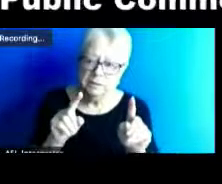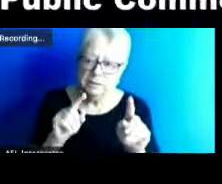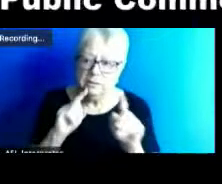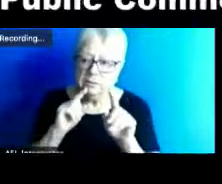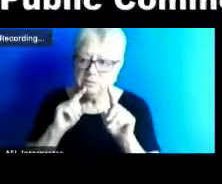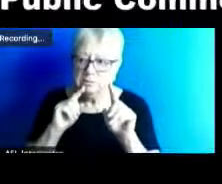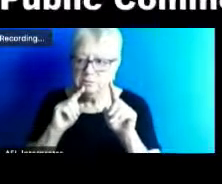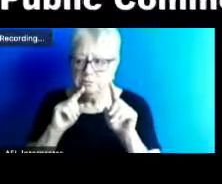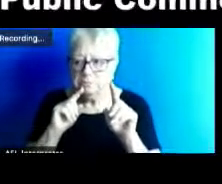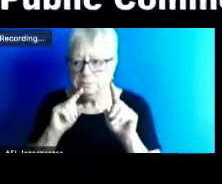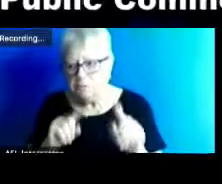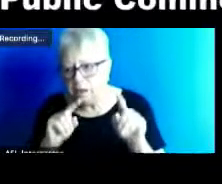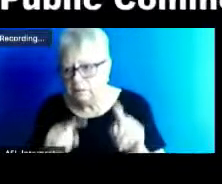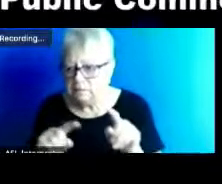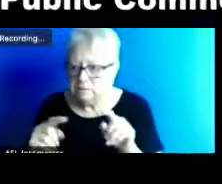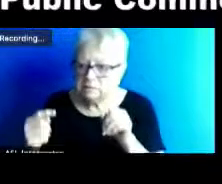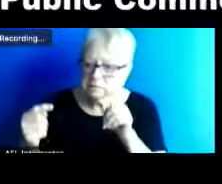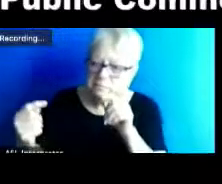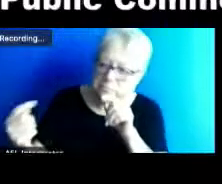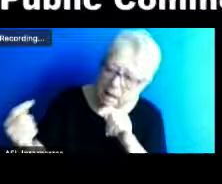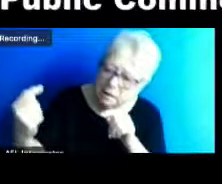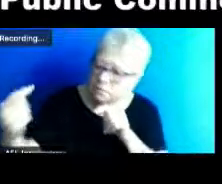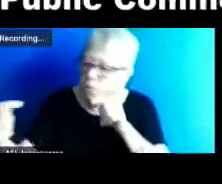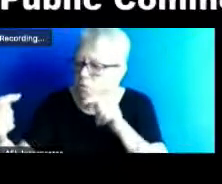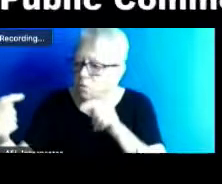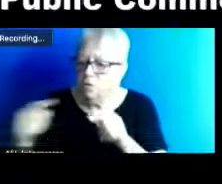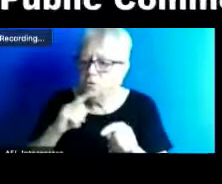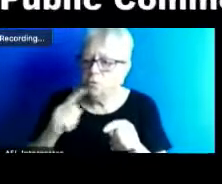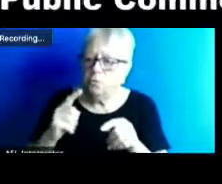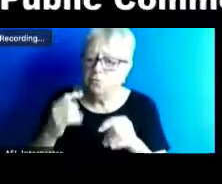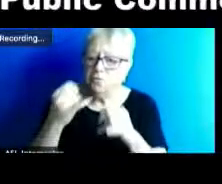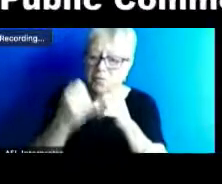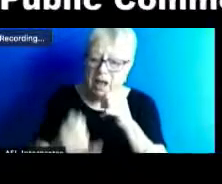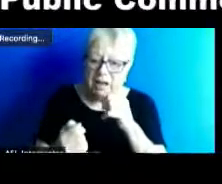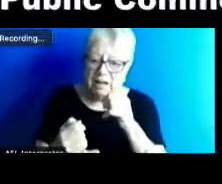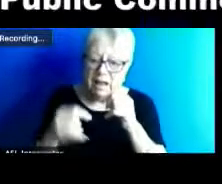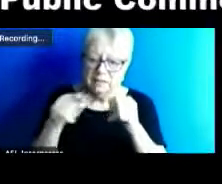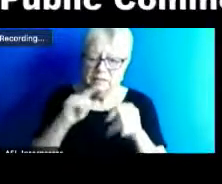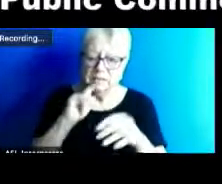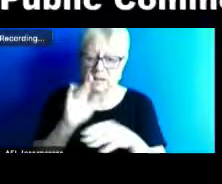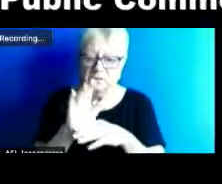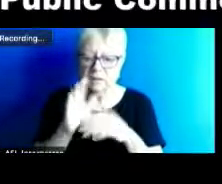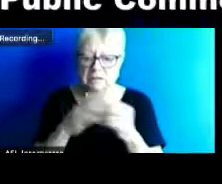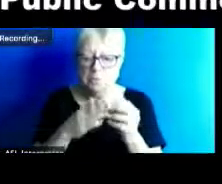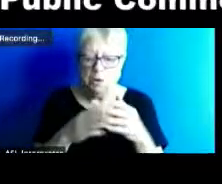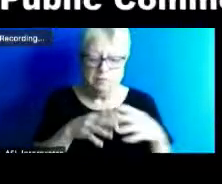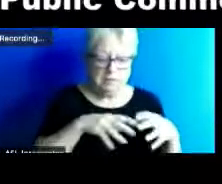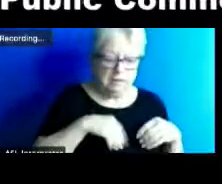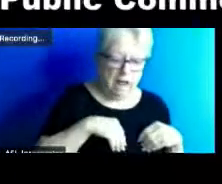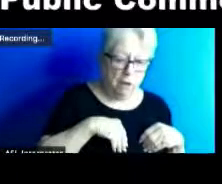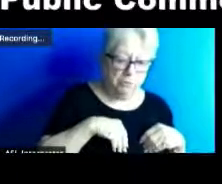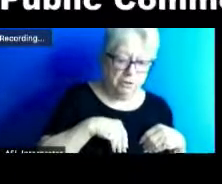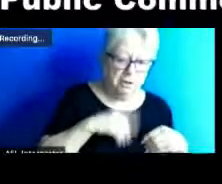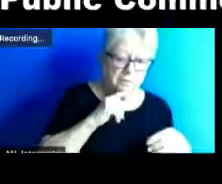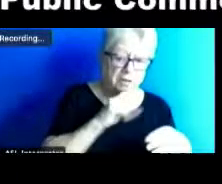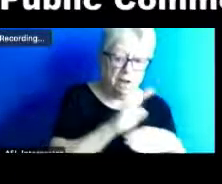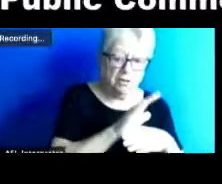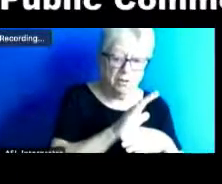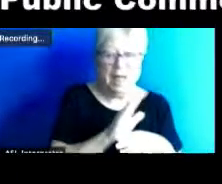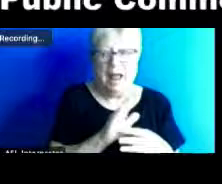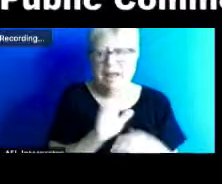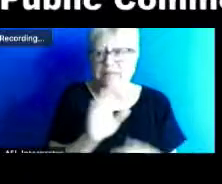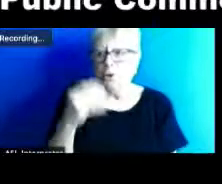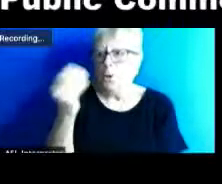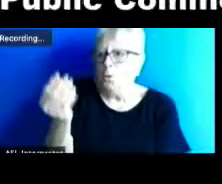to help facilitate finalization, whether that is an adoption of the contract or not, which ultimately has to go before the commission